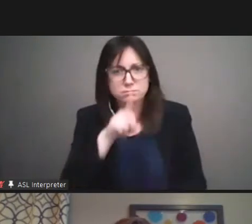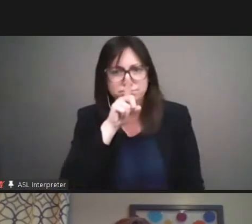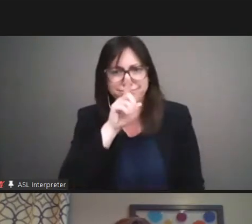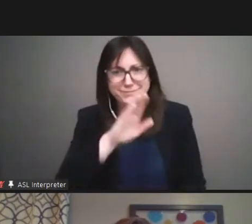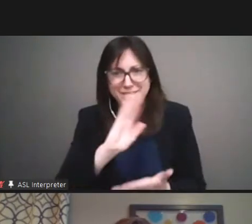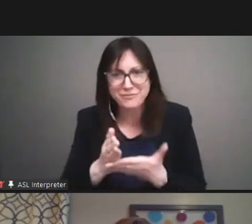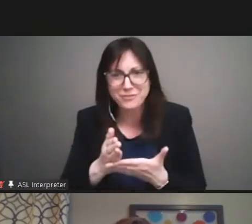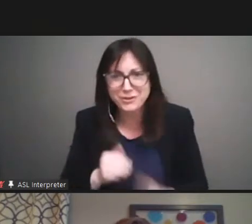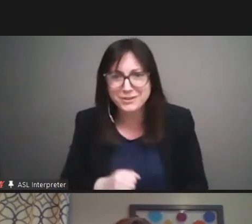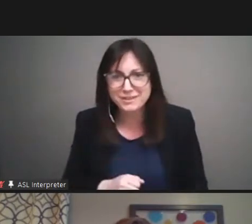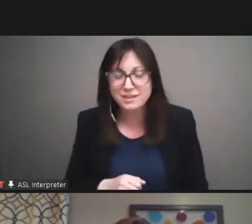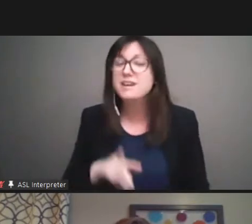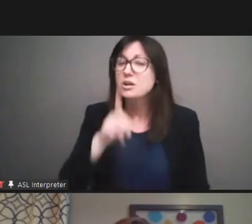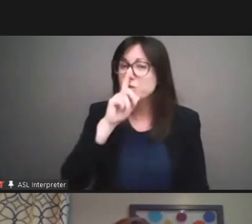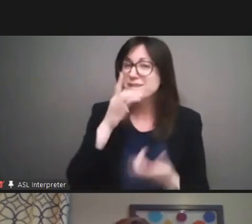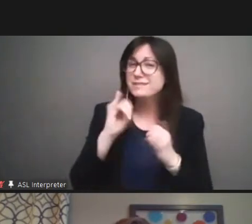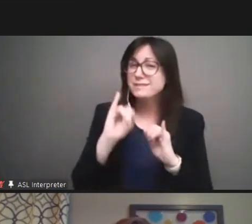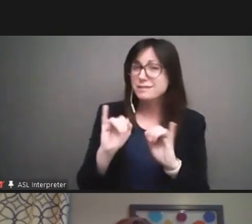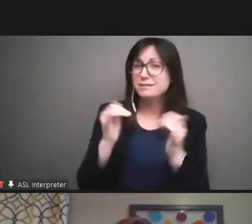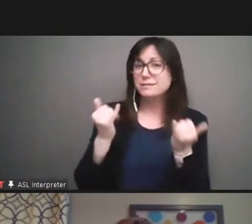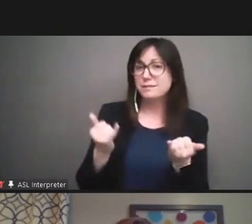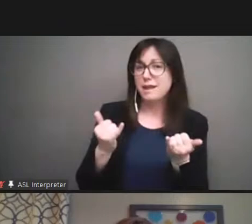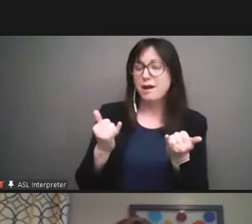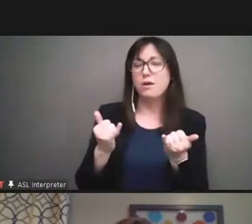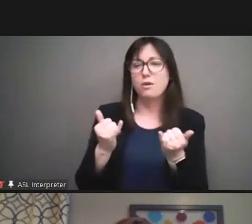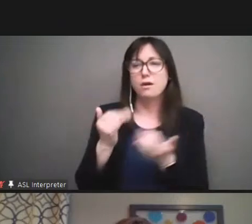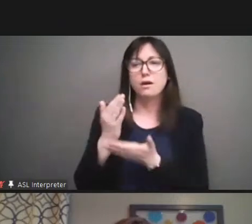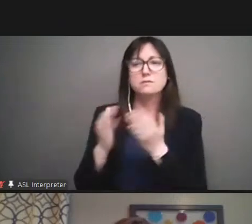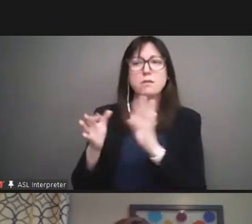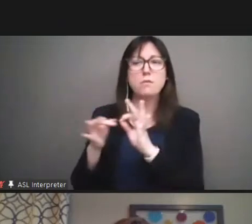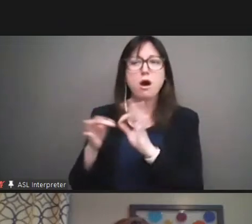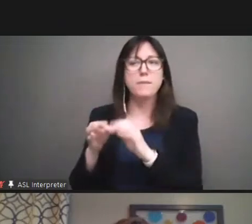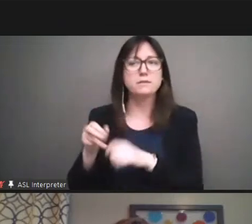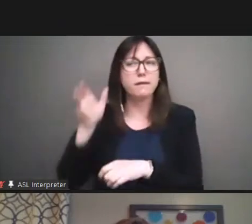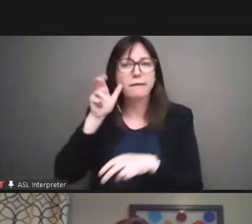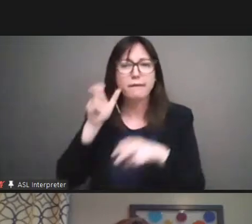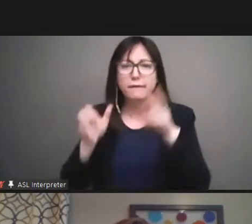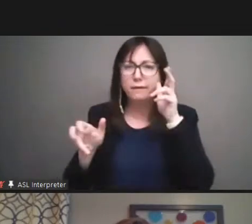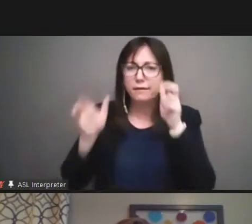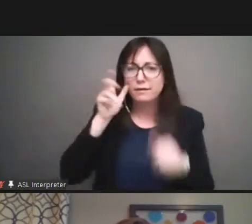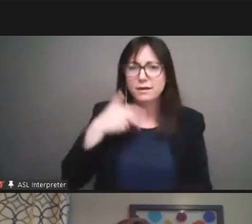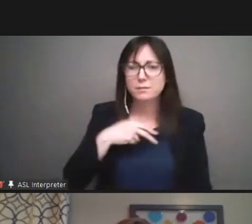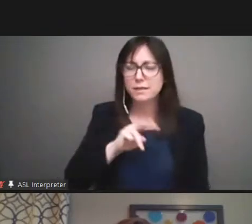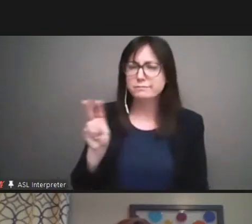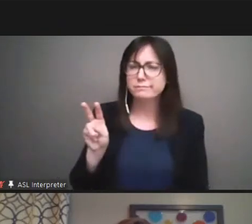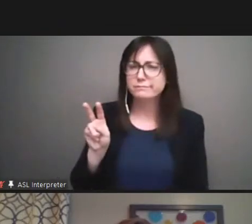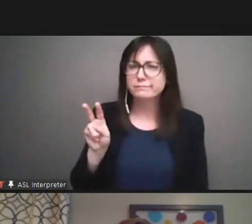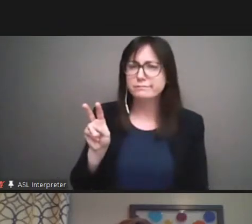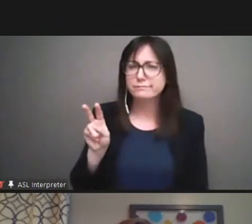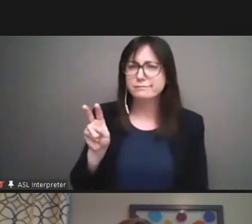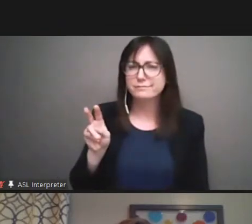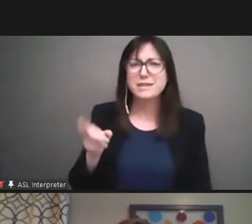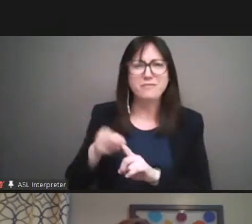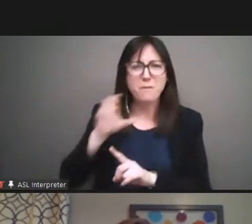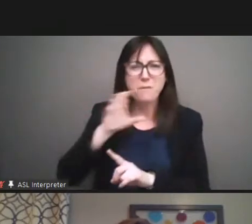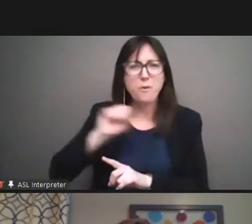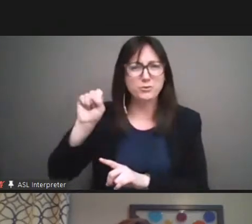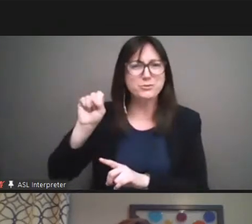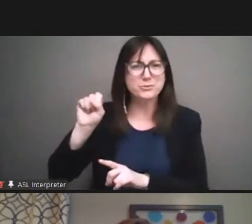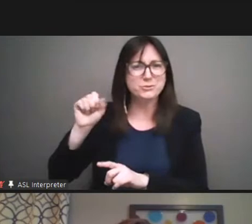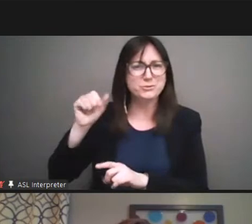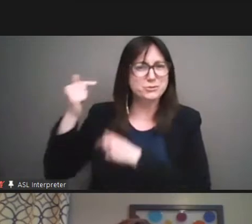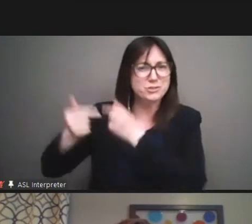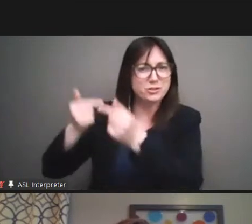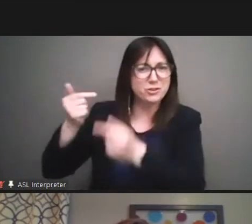even today I find, I'll hear these comments and of kind of the older generations out home who